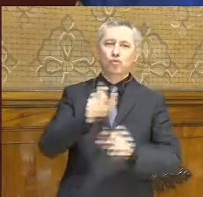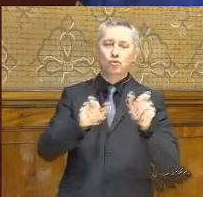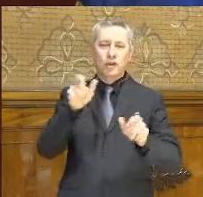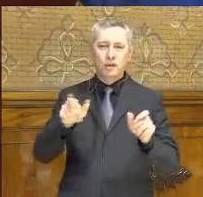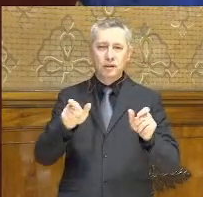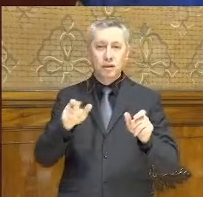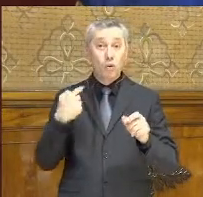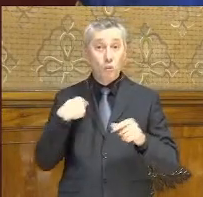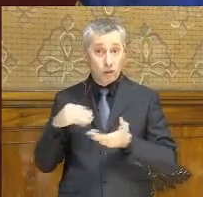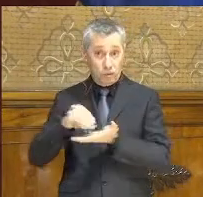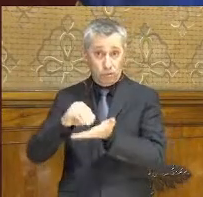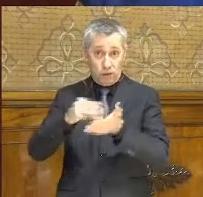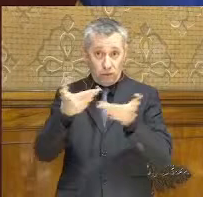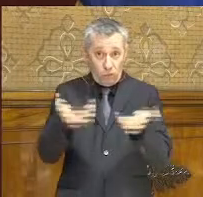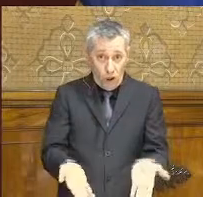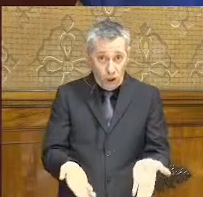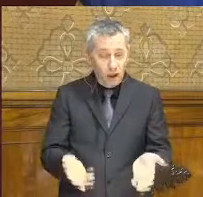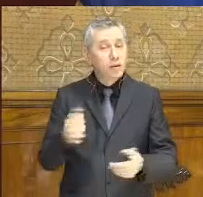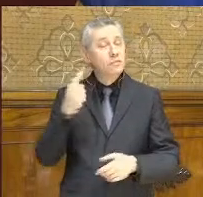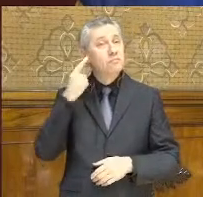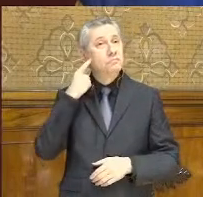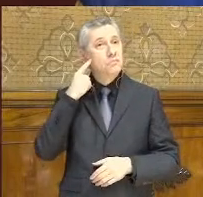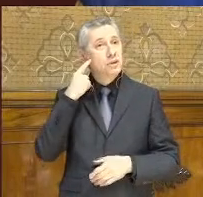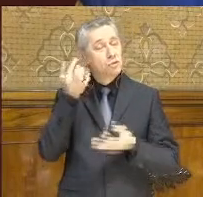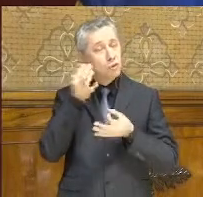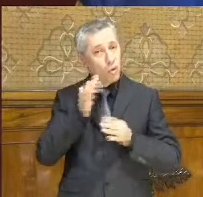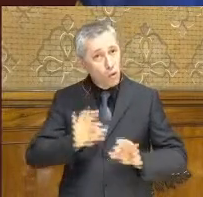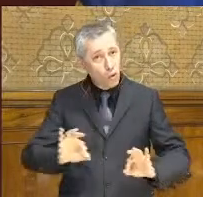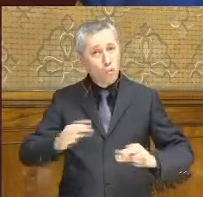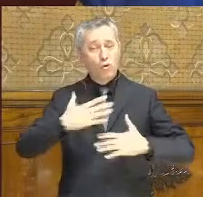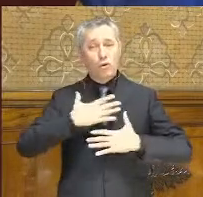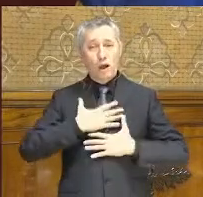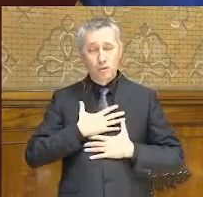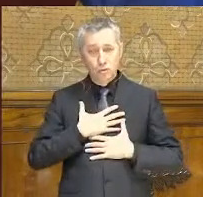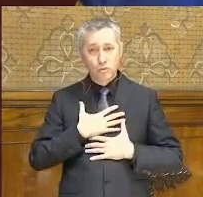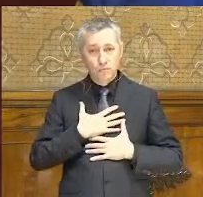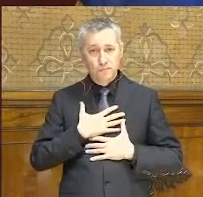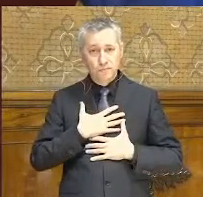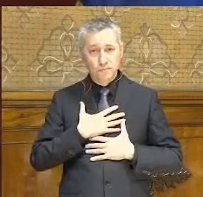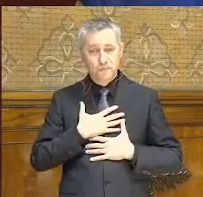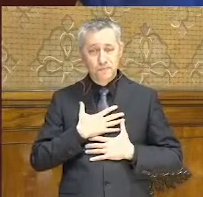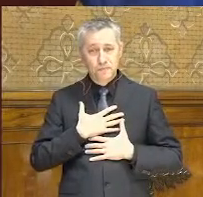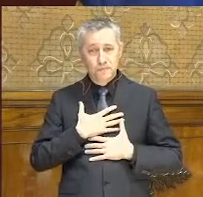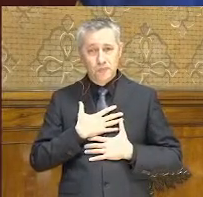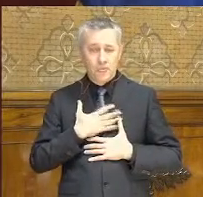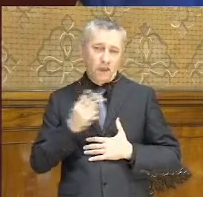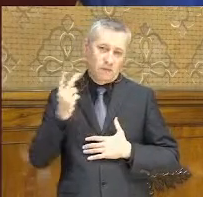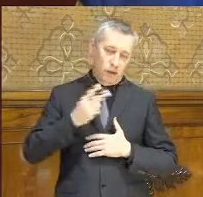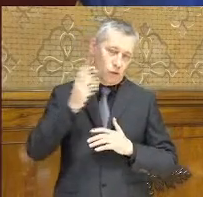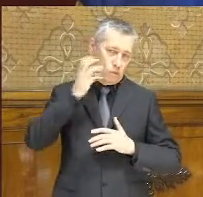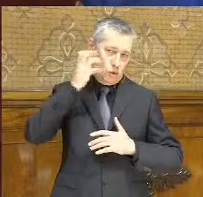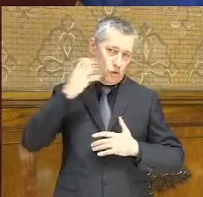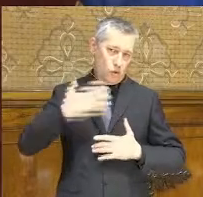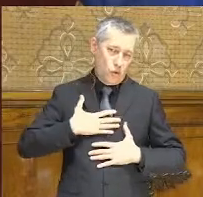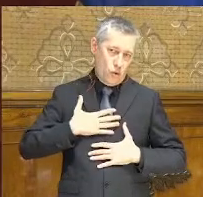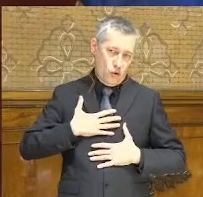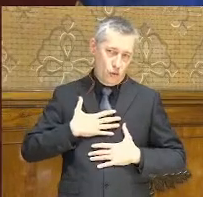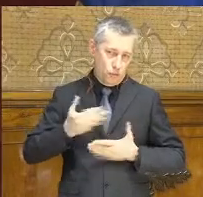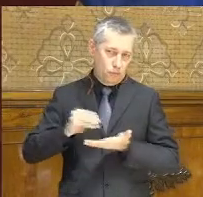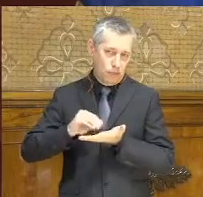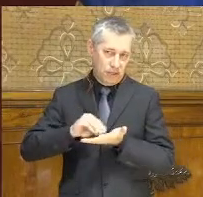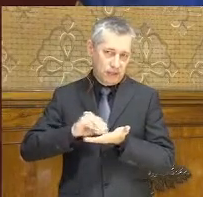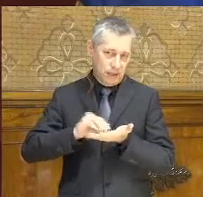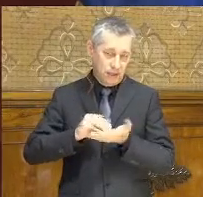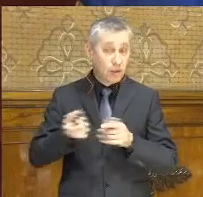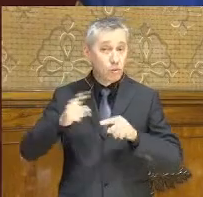honored. Of course, giving the Freedom Lecture is a great honor in itself. But just as an academic,